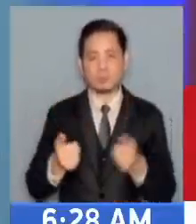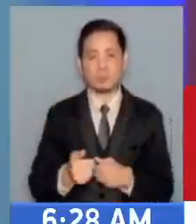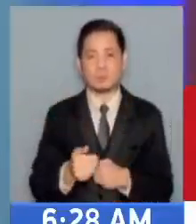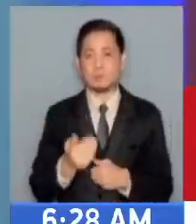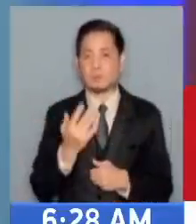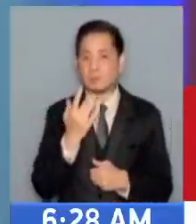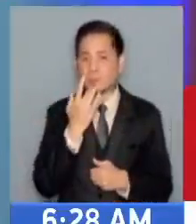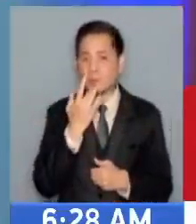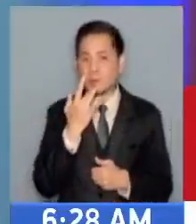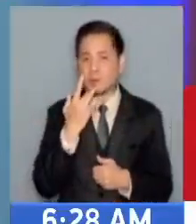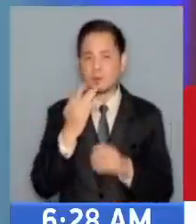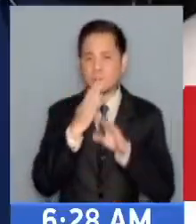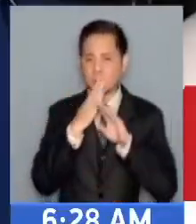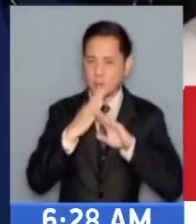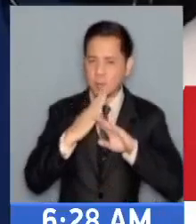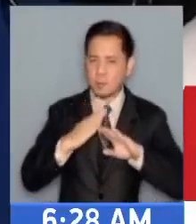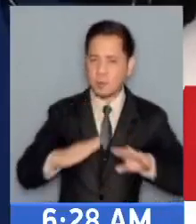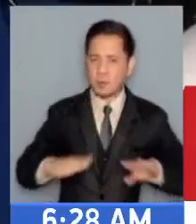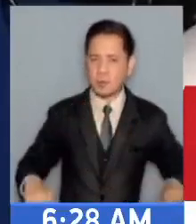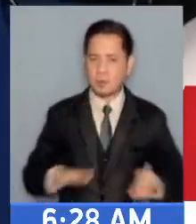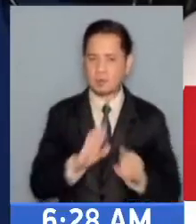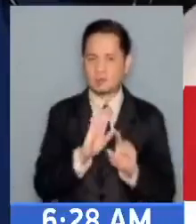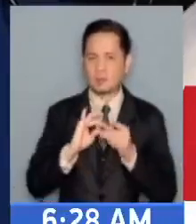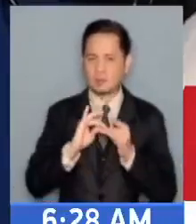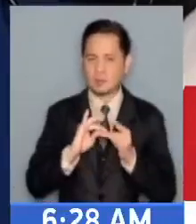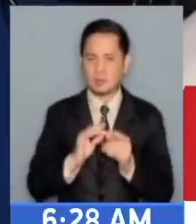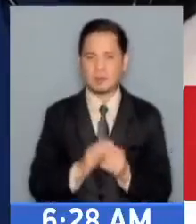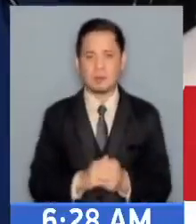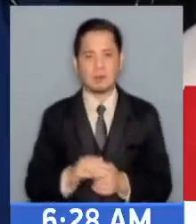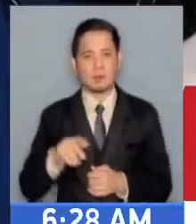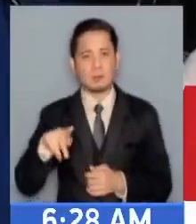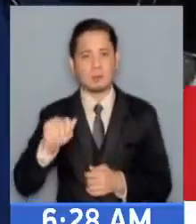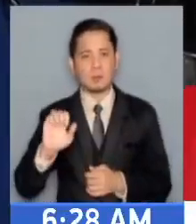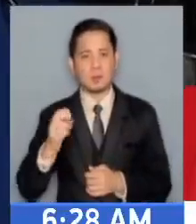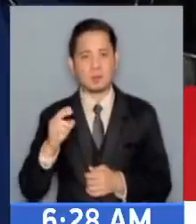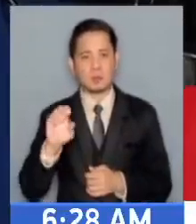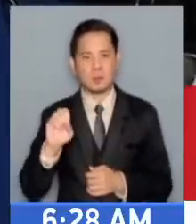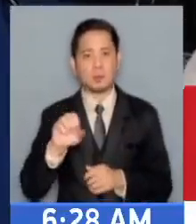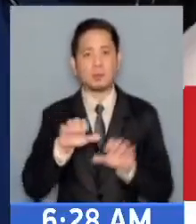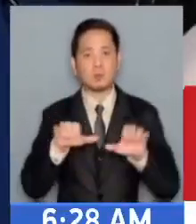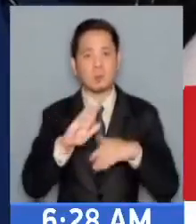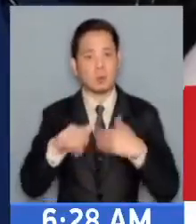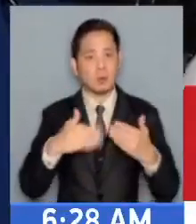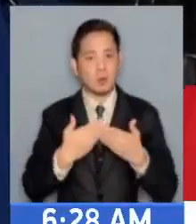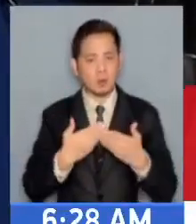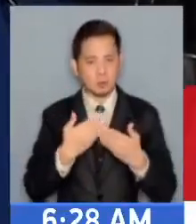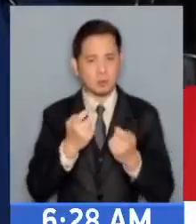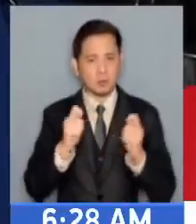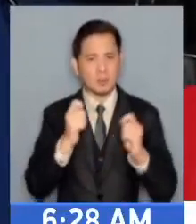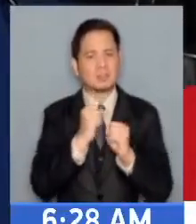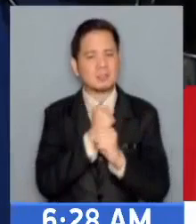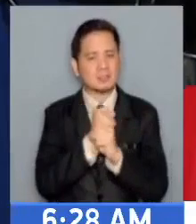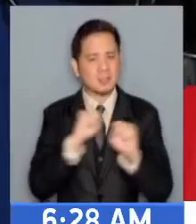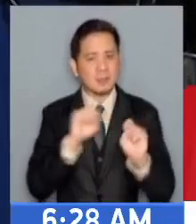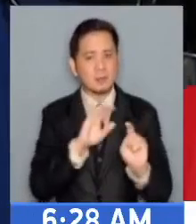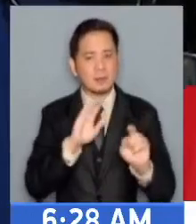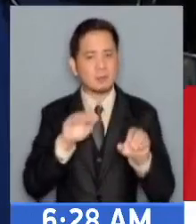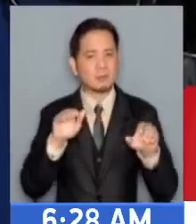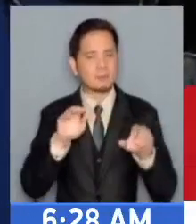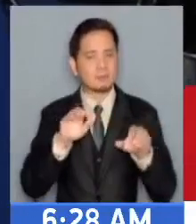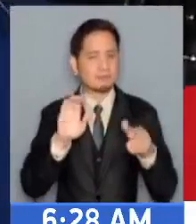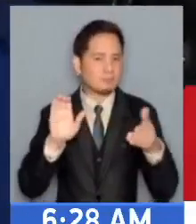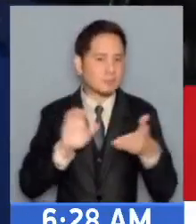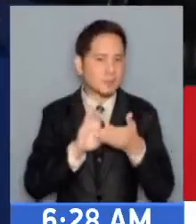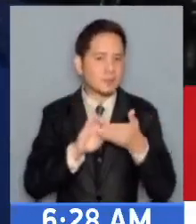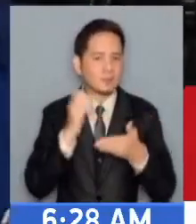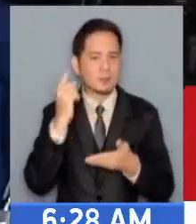relasyon. Ginawa raw nila ni Pancho ang lahat to save the relationship and marriage, pero hindi ito nag-work. Gayunman, best friends daw sila ni Max o